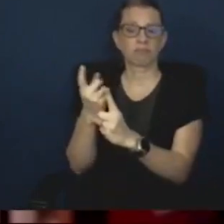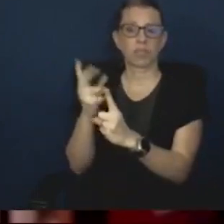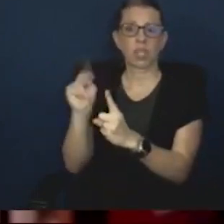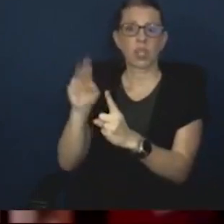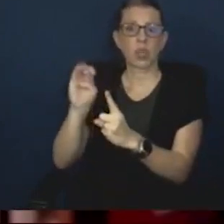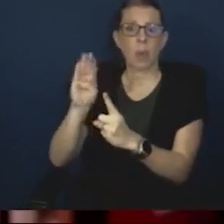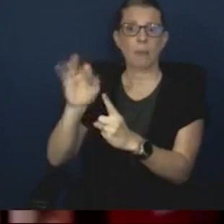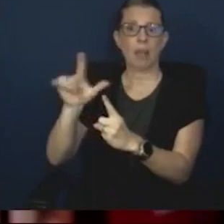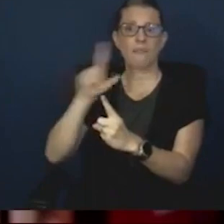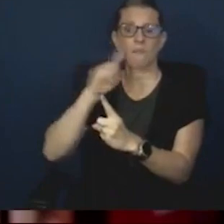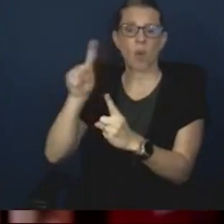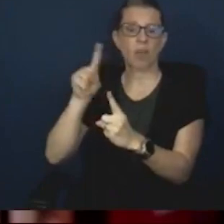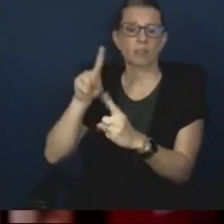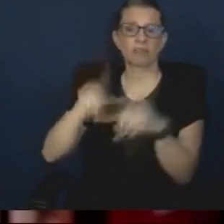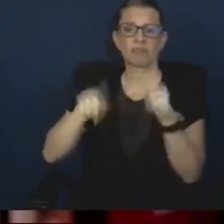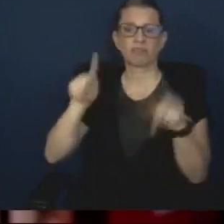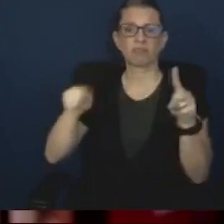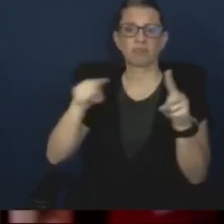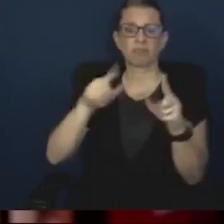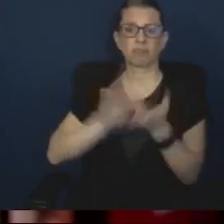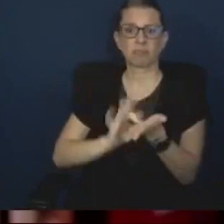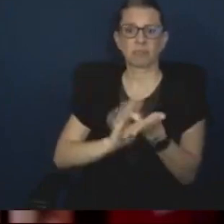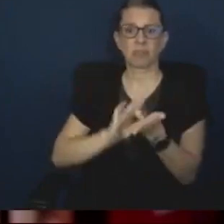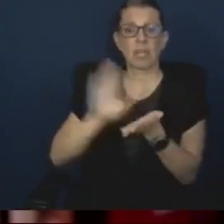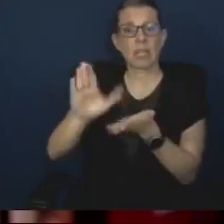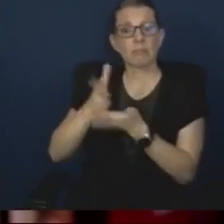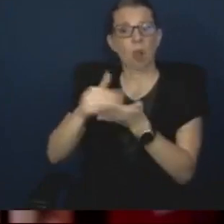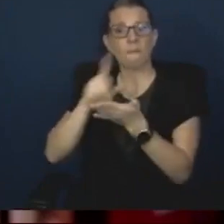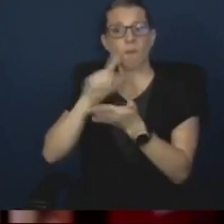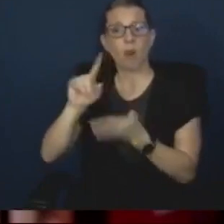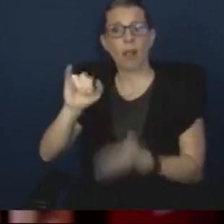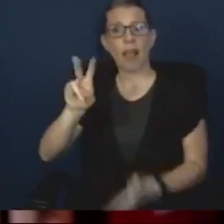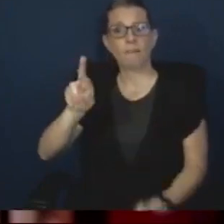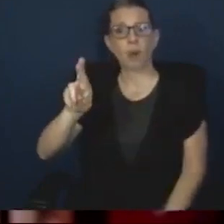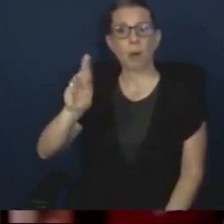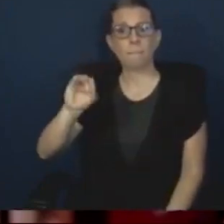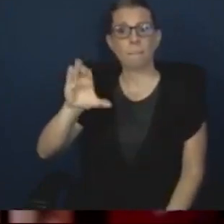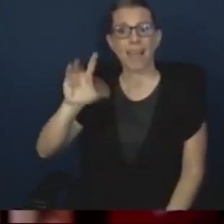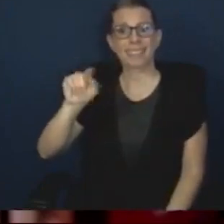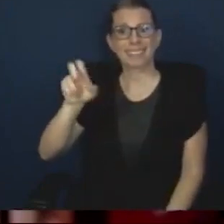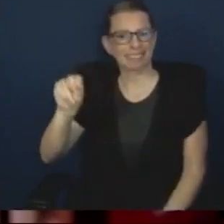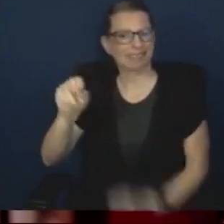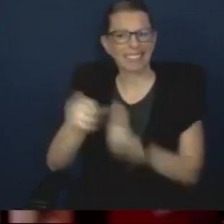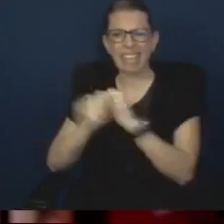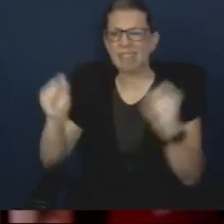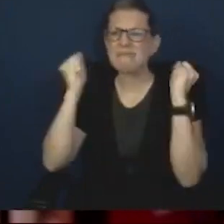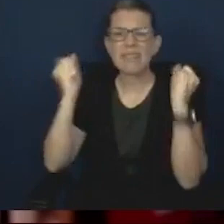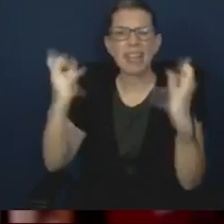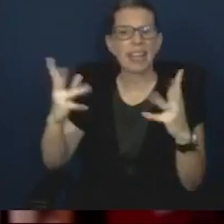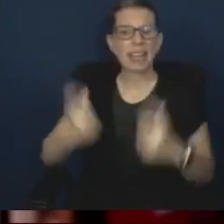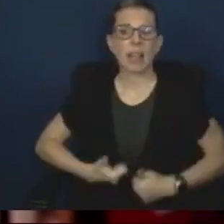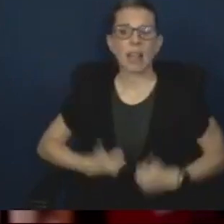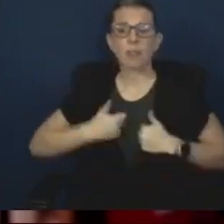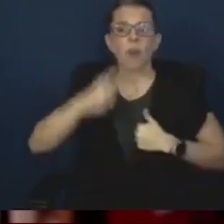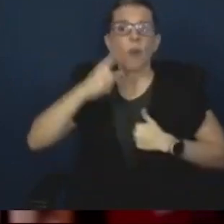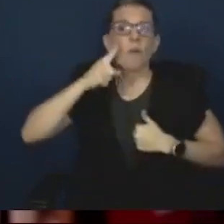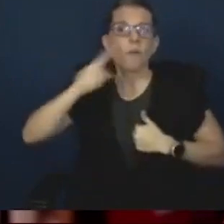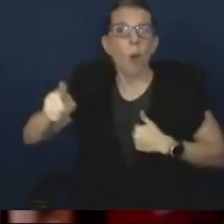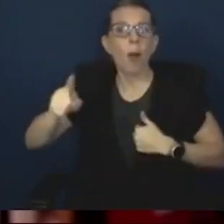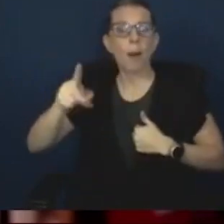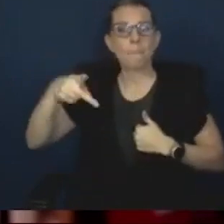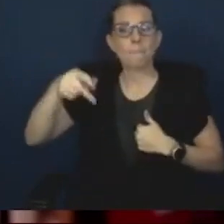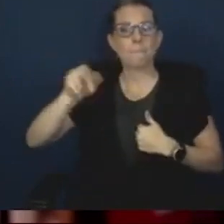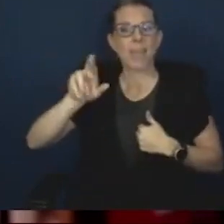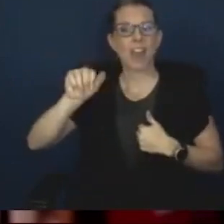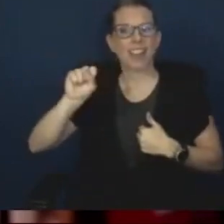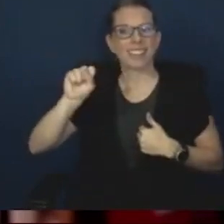actually for a number of different drugs. He got his part was for ivermectin, which has saved many lives for treating people with parasites, as I'm